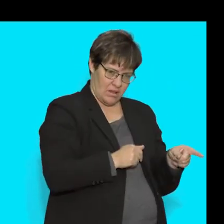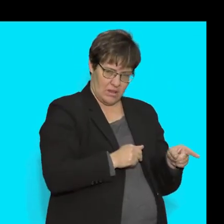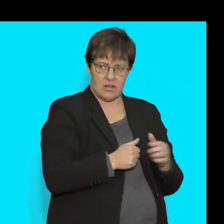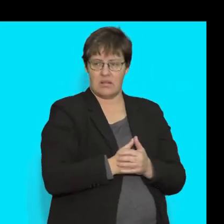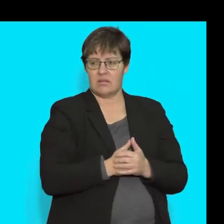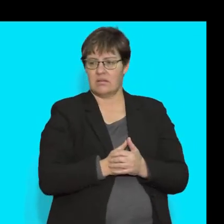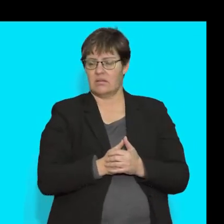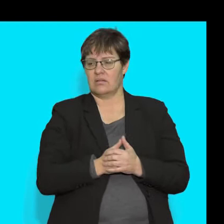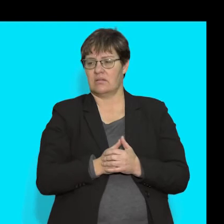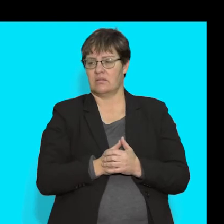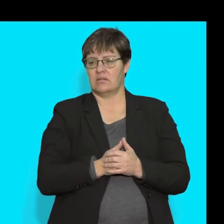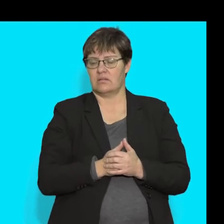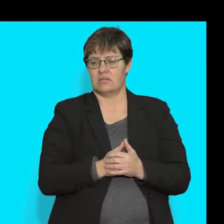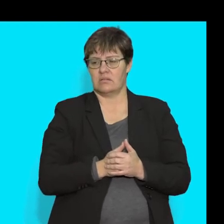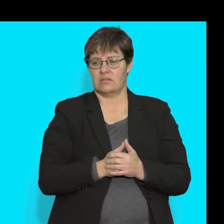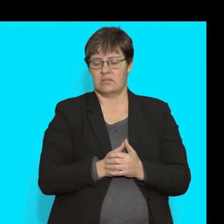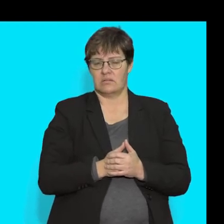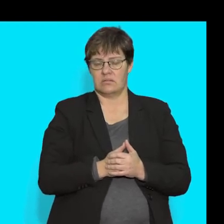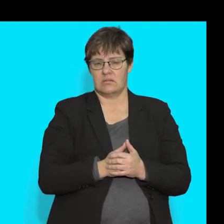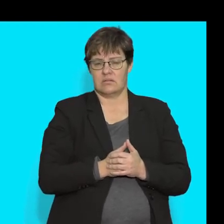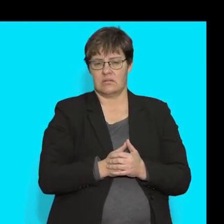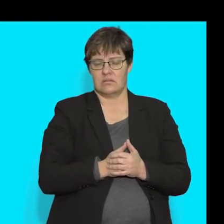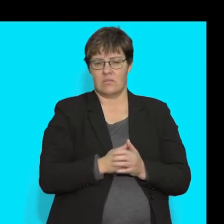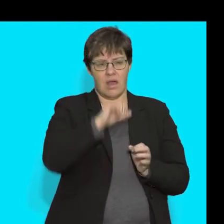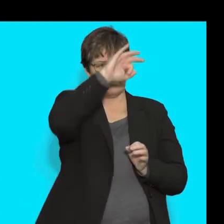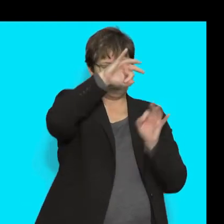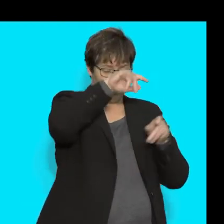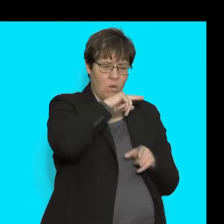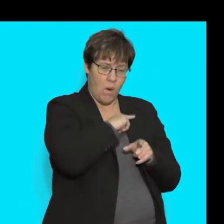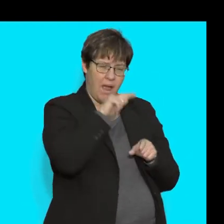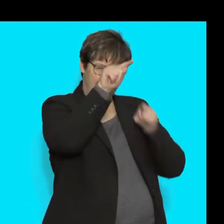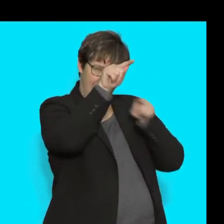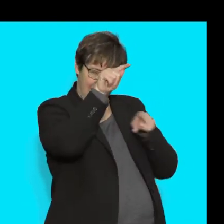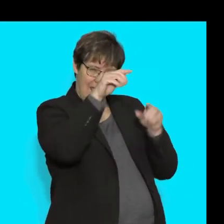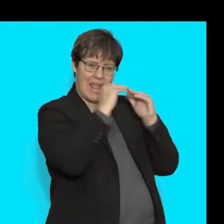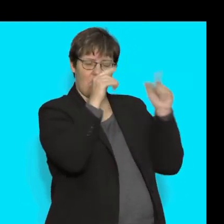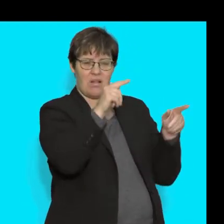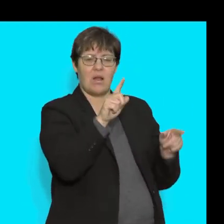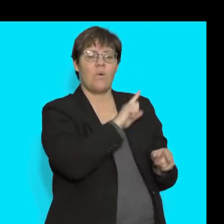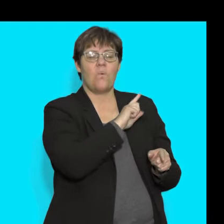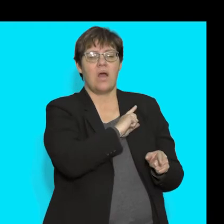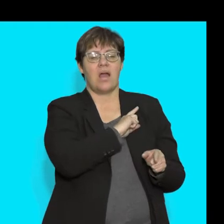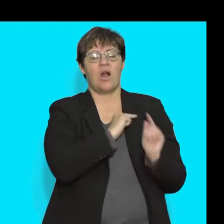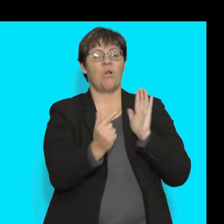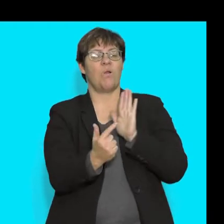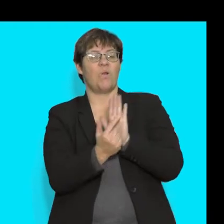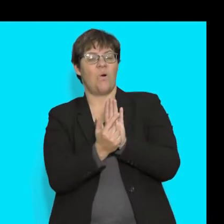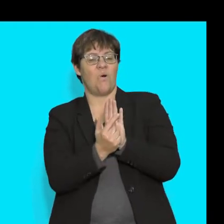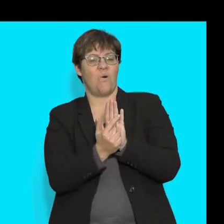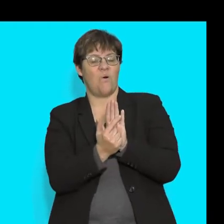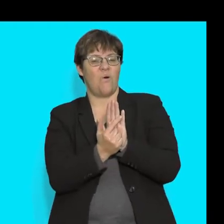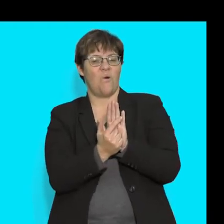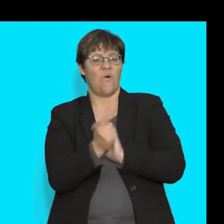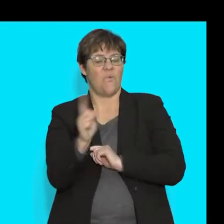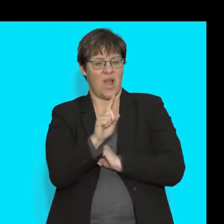to, let me make it three liners, will be equals to that one there, because you can apply the laws that